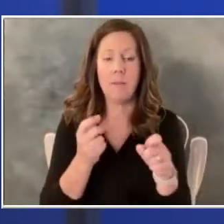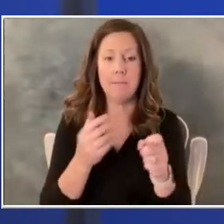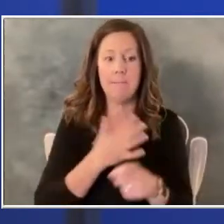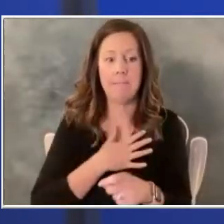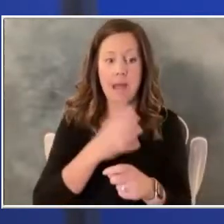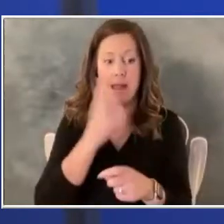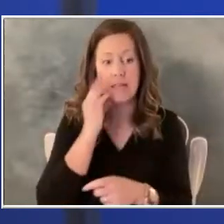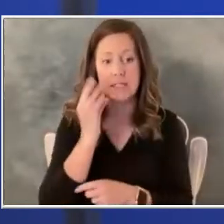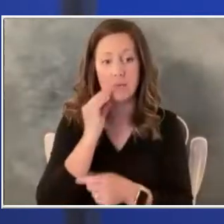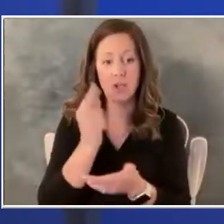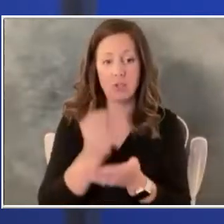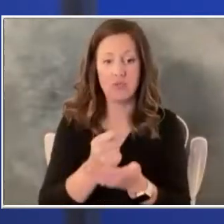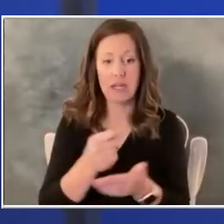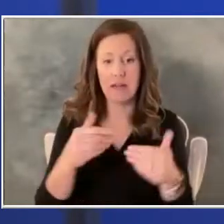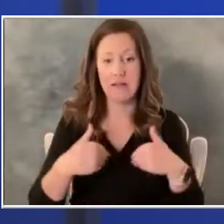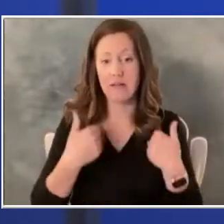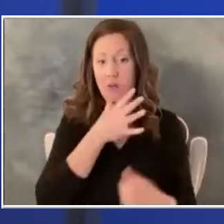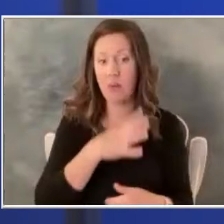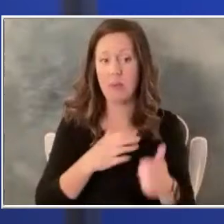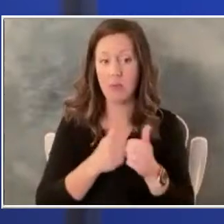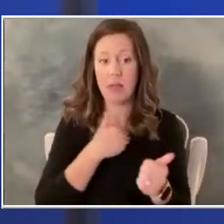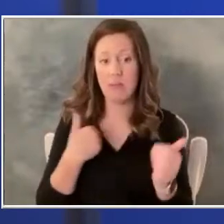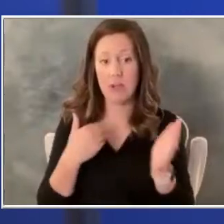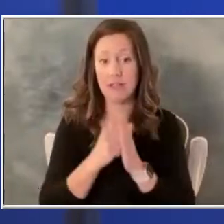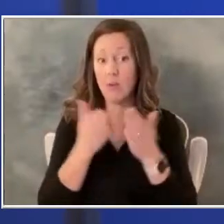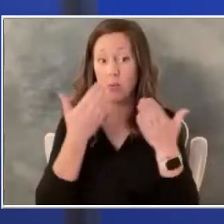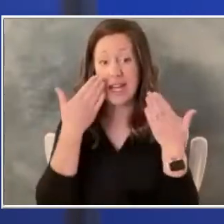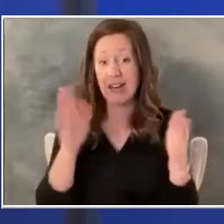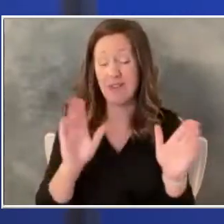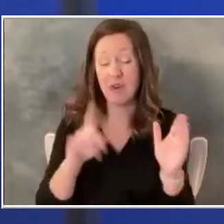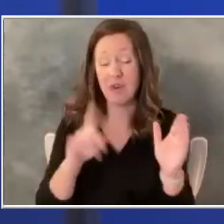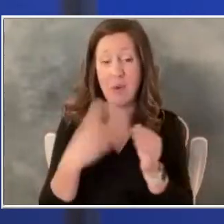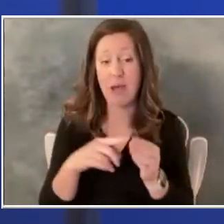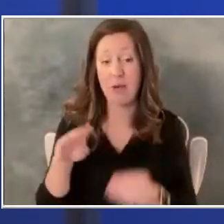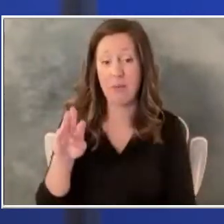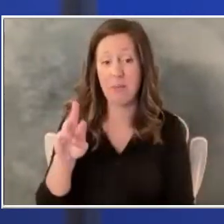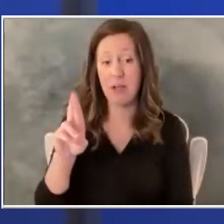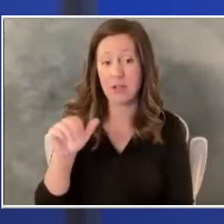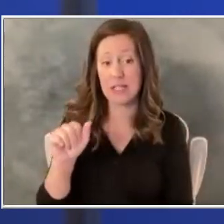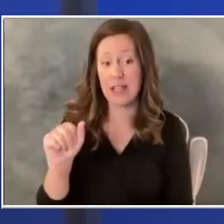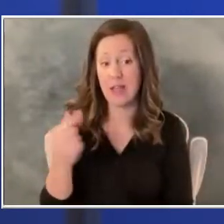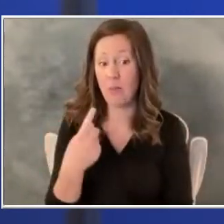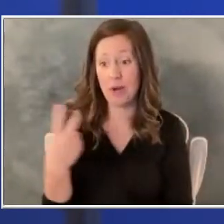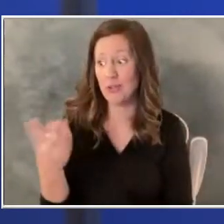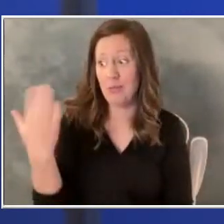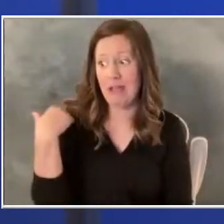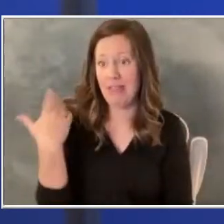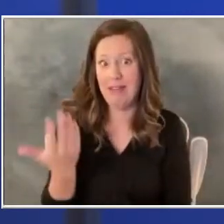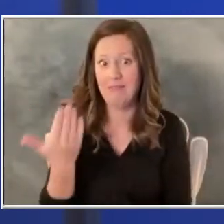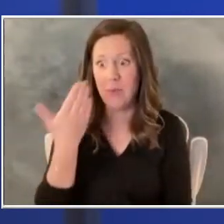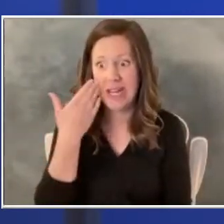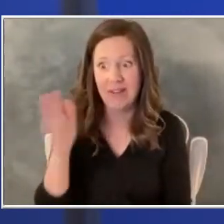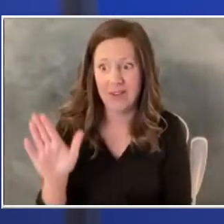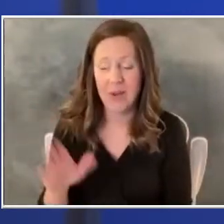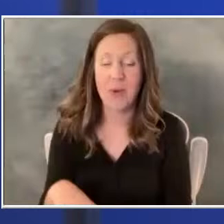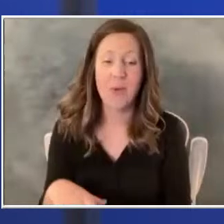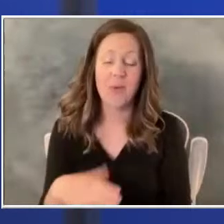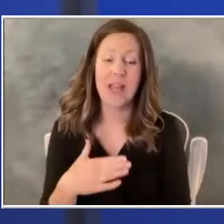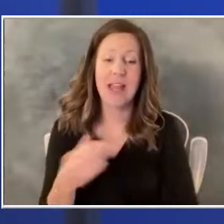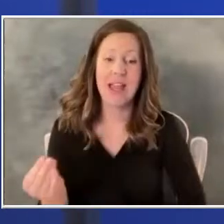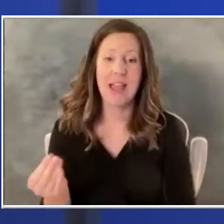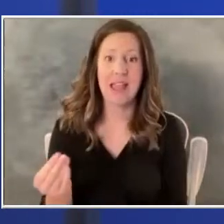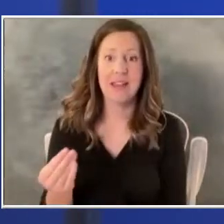with breast cancer. We didn't even know about BRCA1 or 2 then, that received